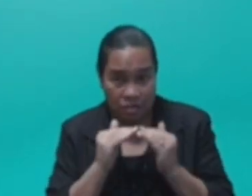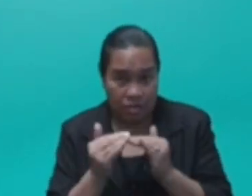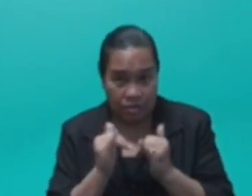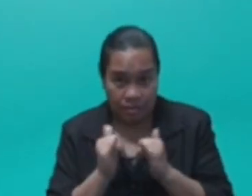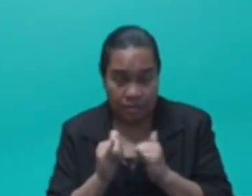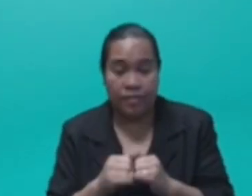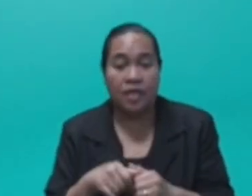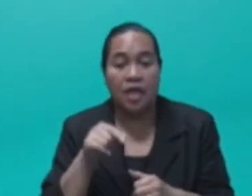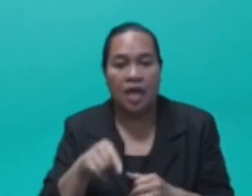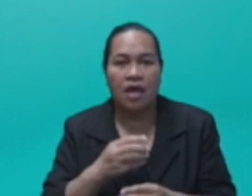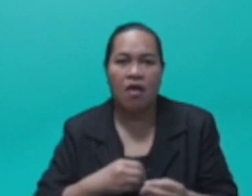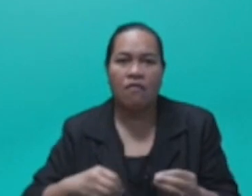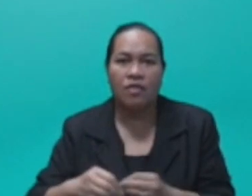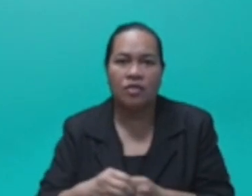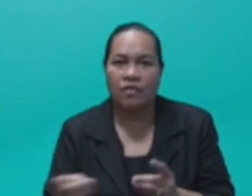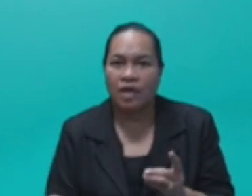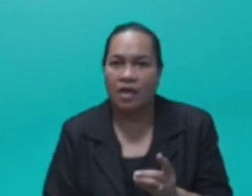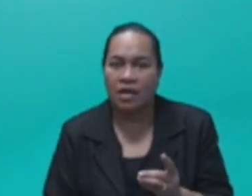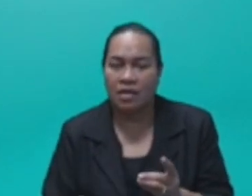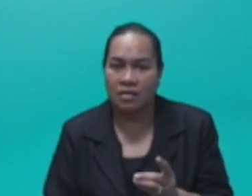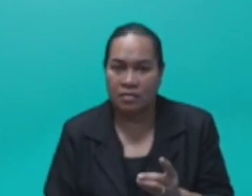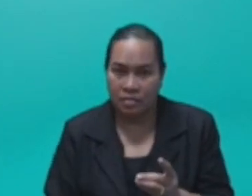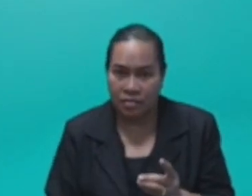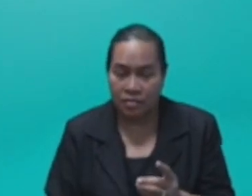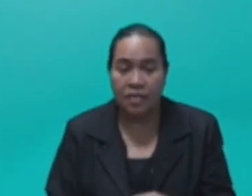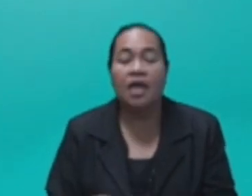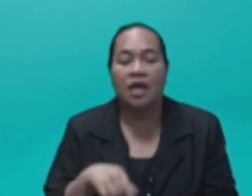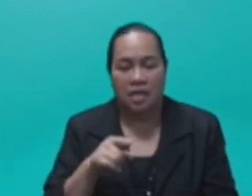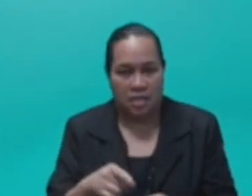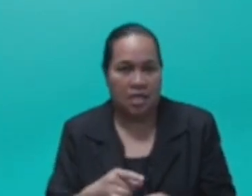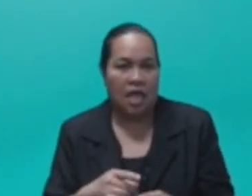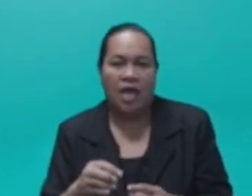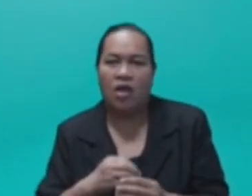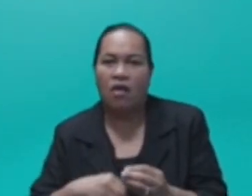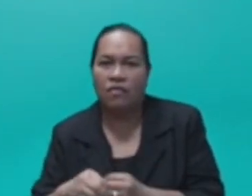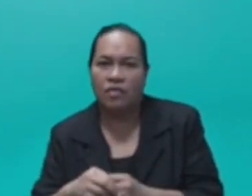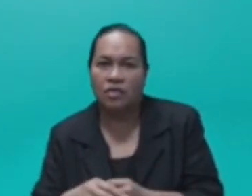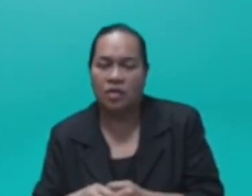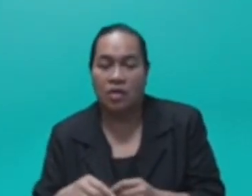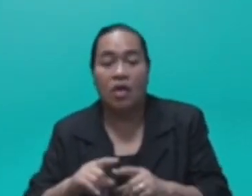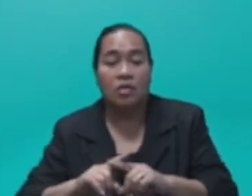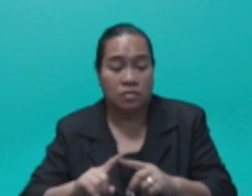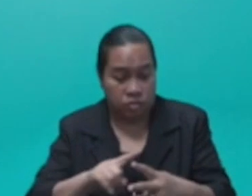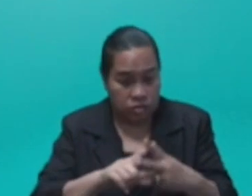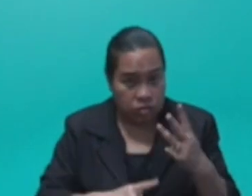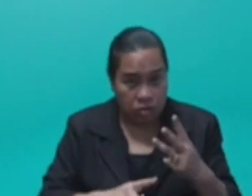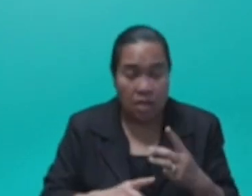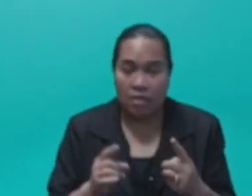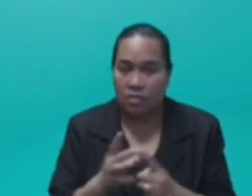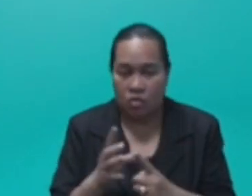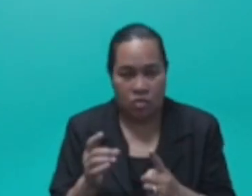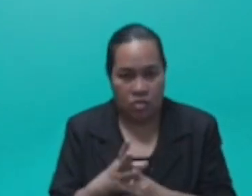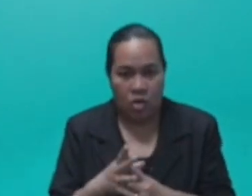Director of Public Prosecutions, and the Legal Aid Commission are the pillars that uphold justice, ensure the rule of